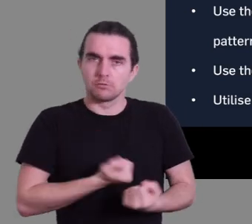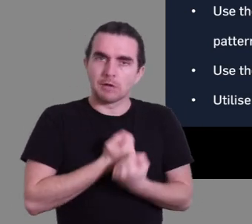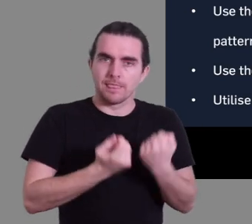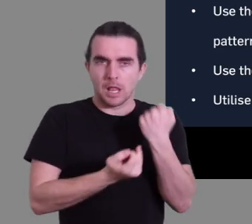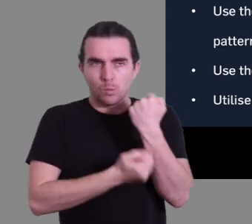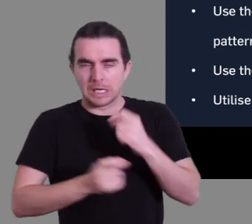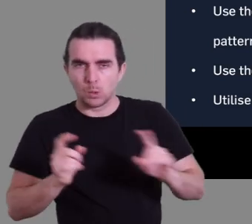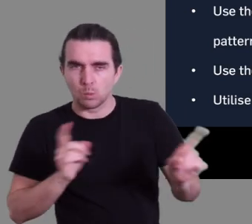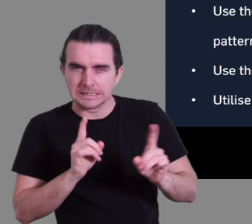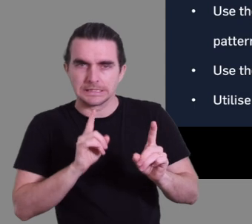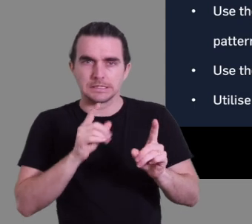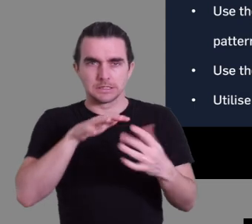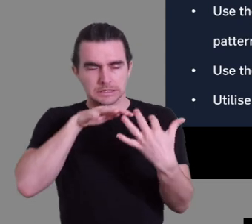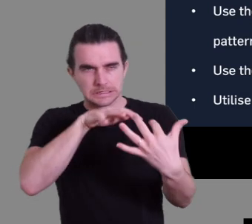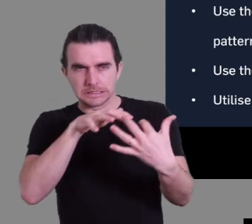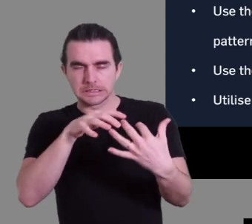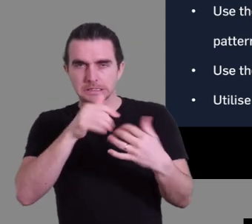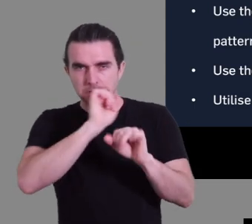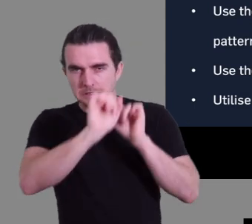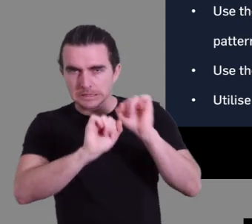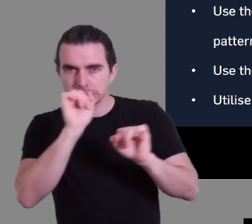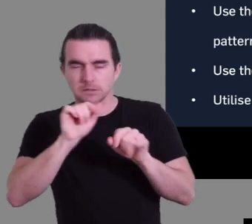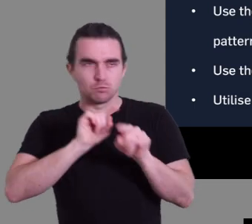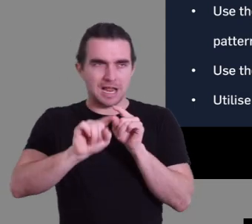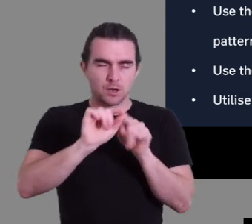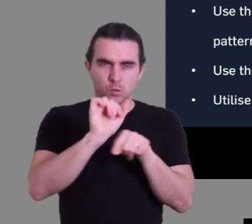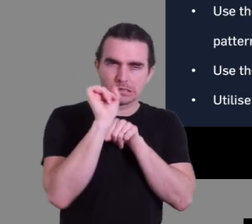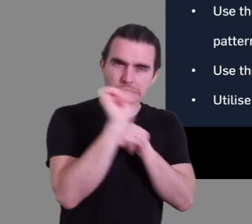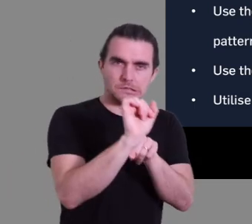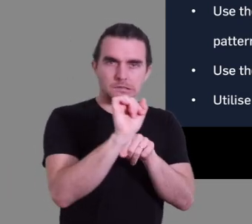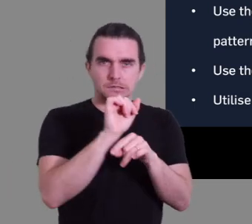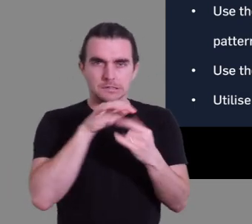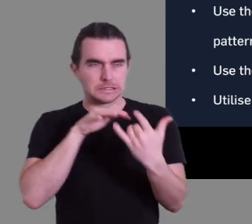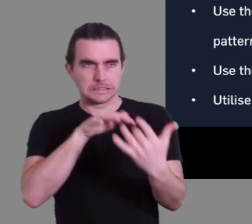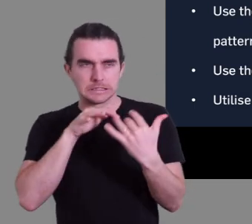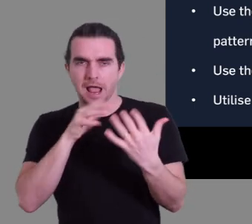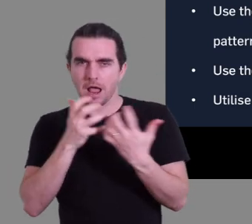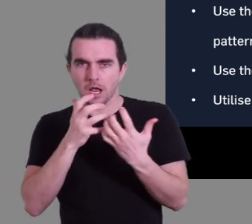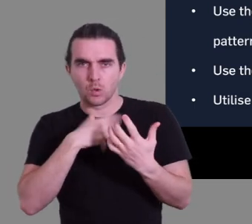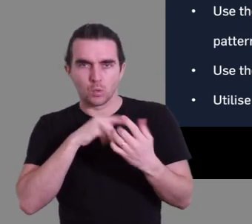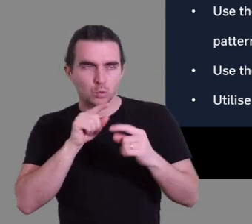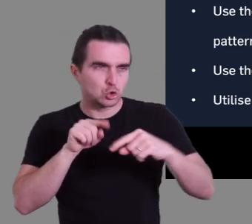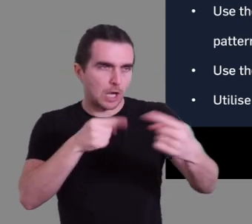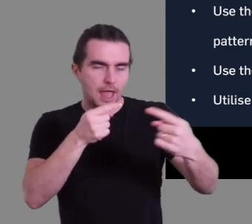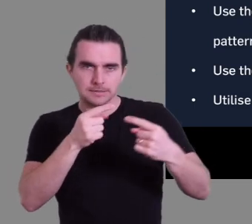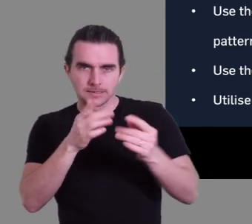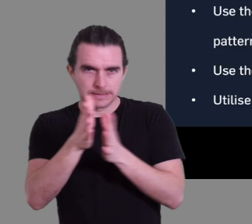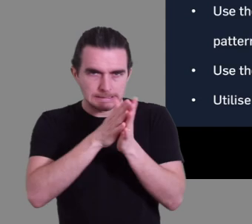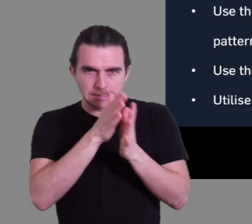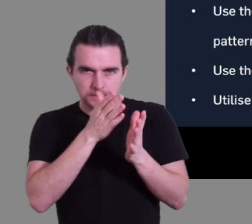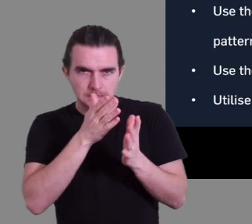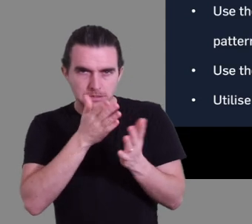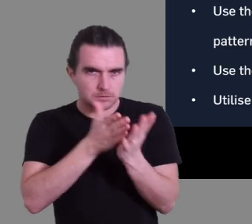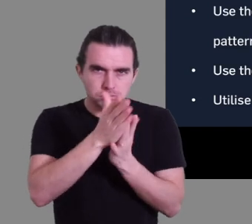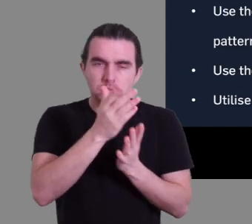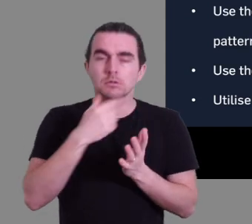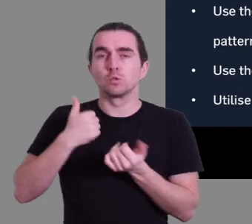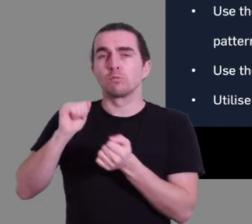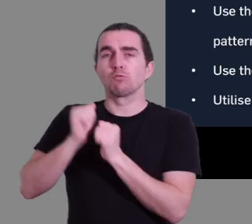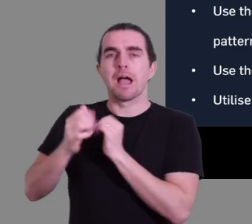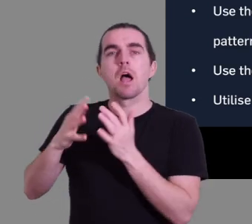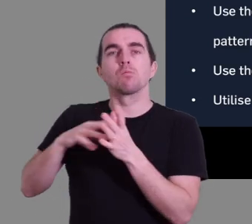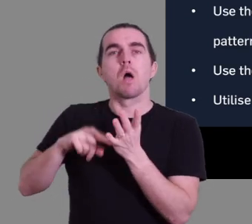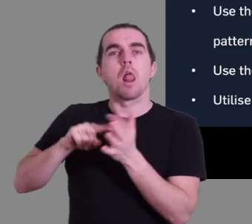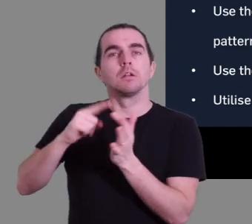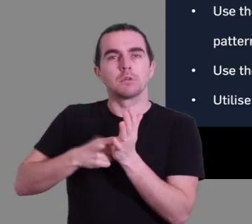strengths against a different player's strengths and weaknesses, and challenge them out. And the same old things that a good friend of